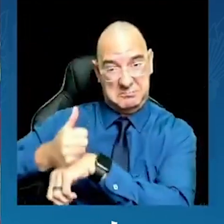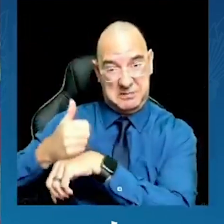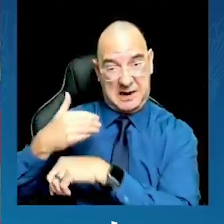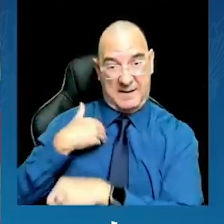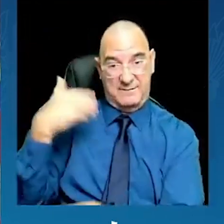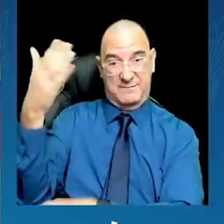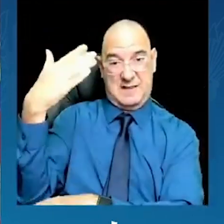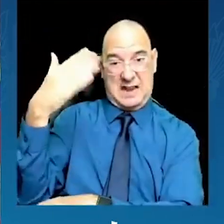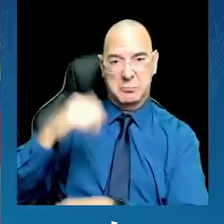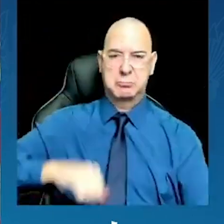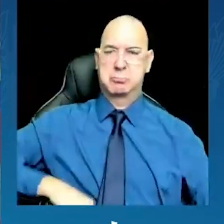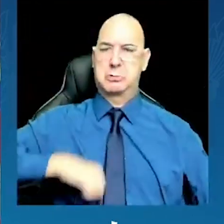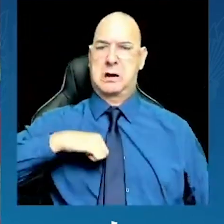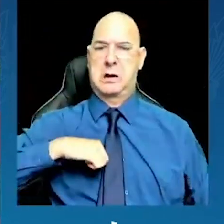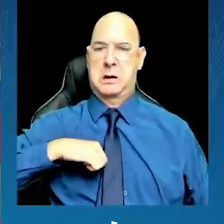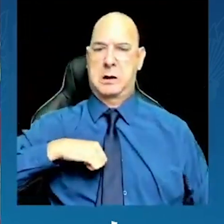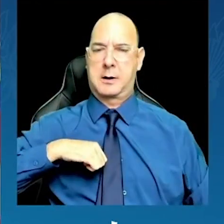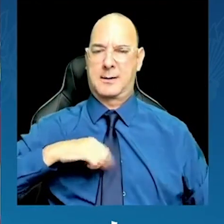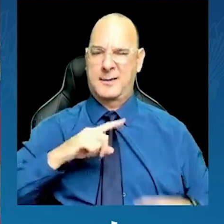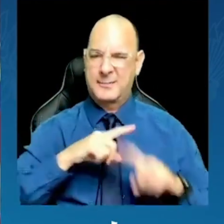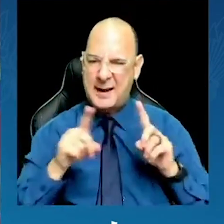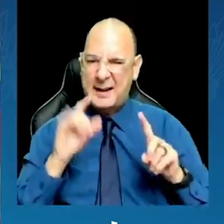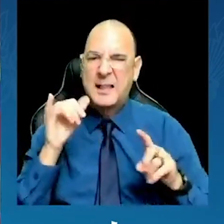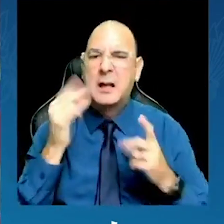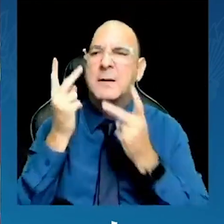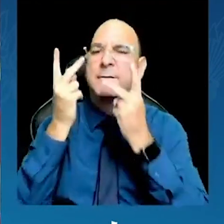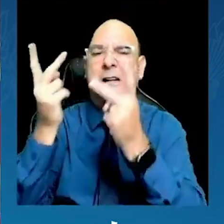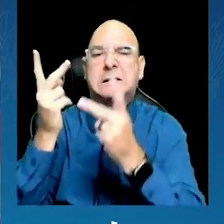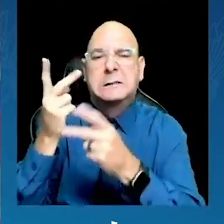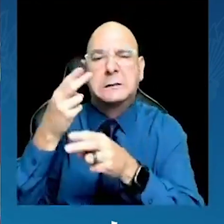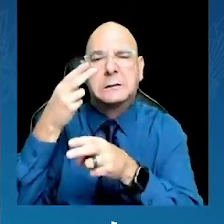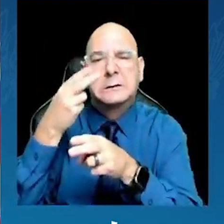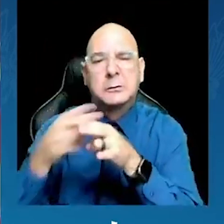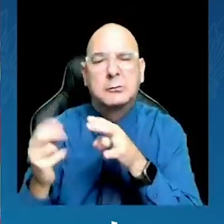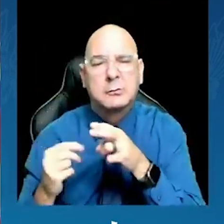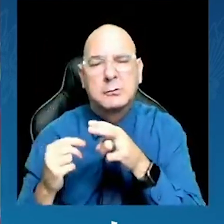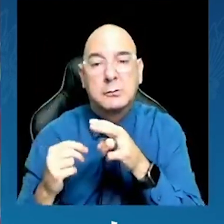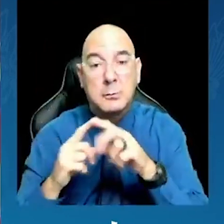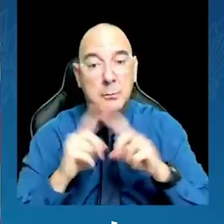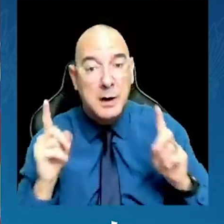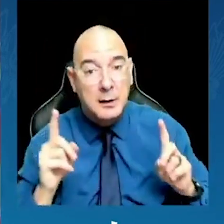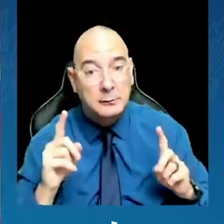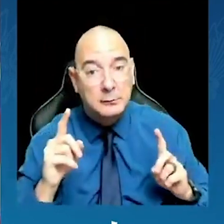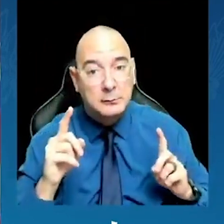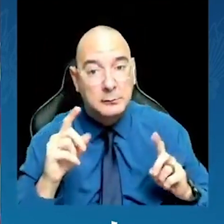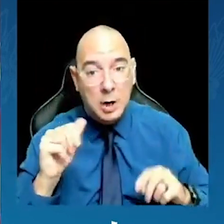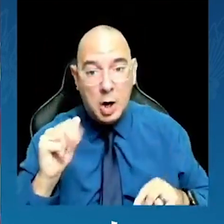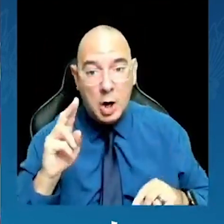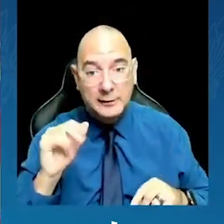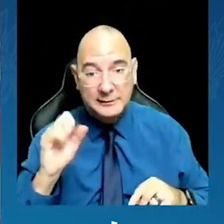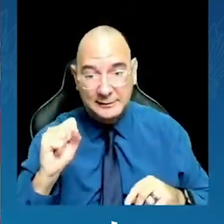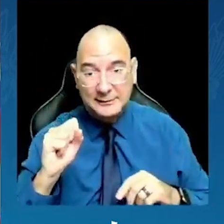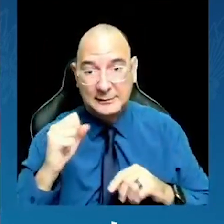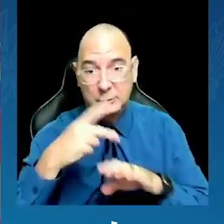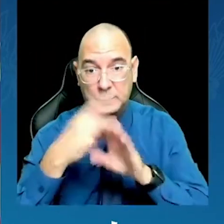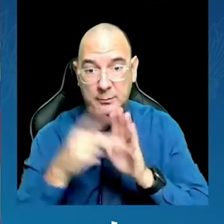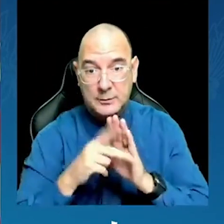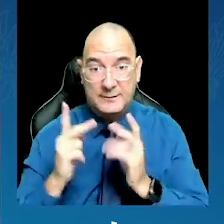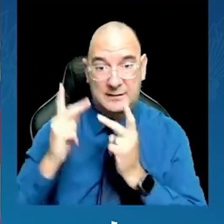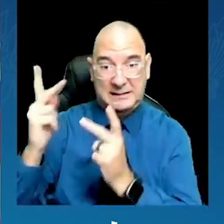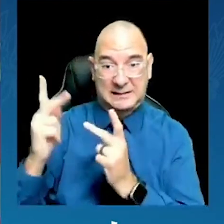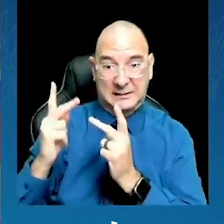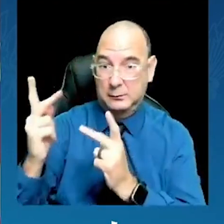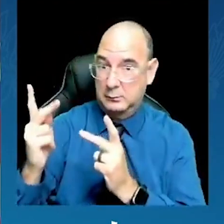temporary, that visit. With the Artemis program, it's not just to visit, but to live and